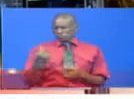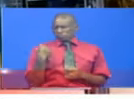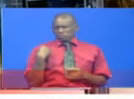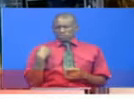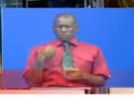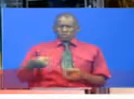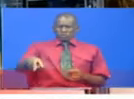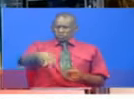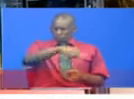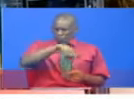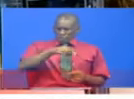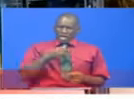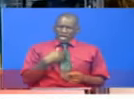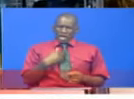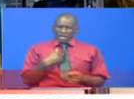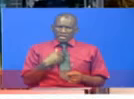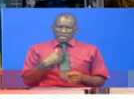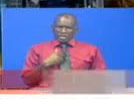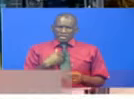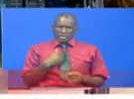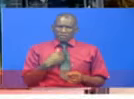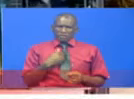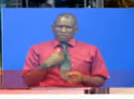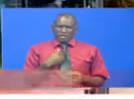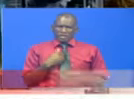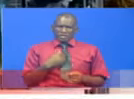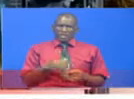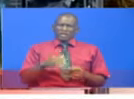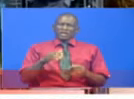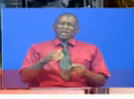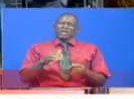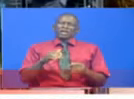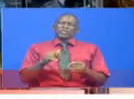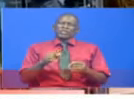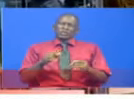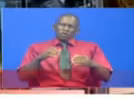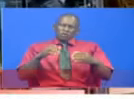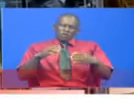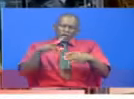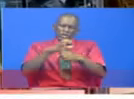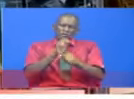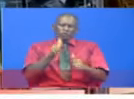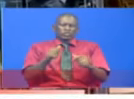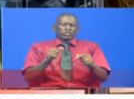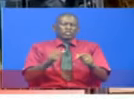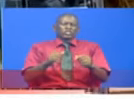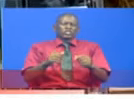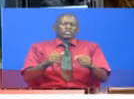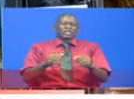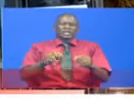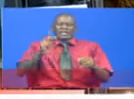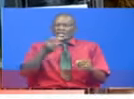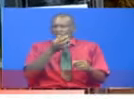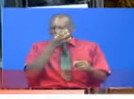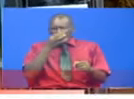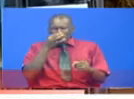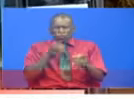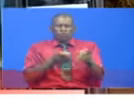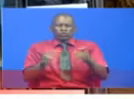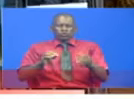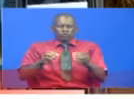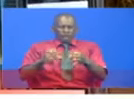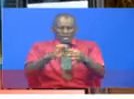there was an anti-tobacco use body in the country, the Kenya Tobacco Control Alliance, that had raised a concern